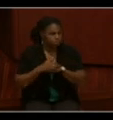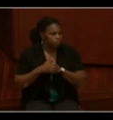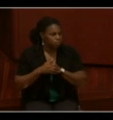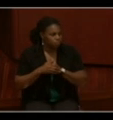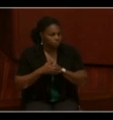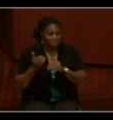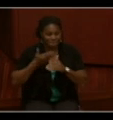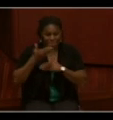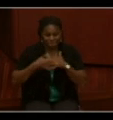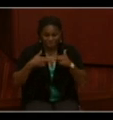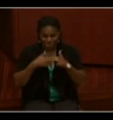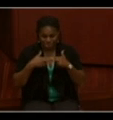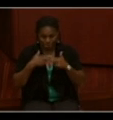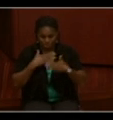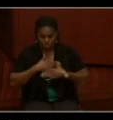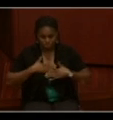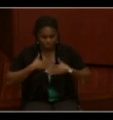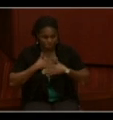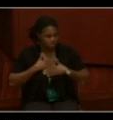Next slide, please.